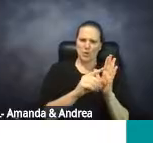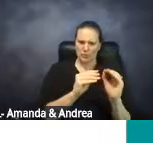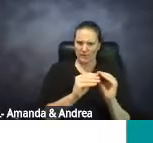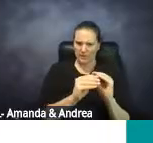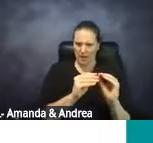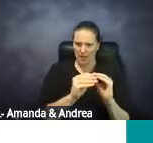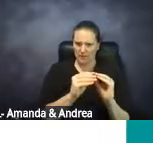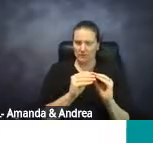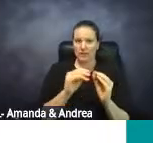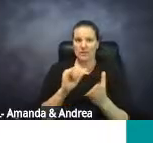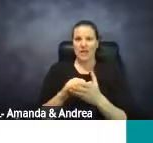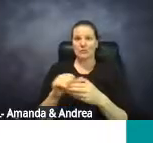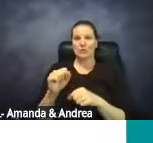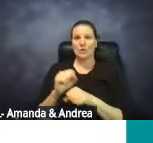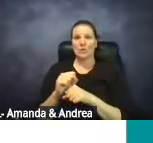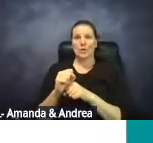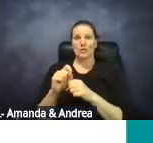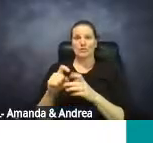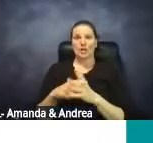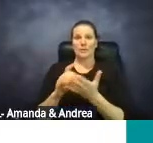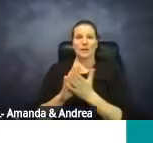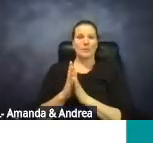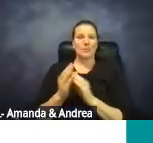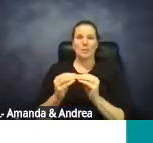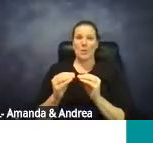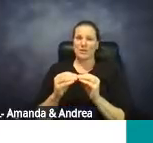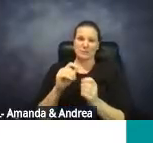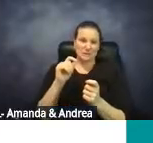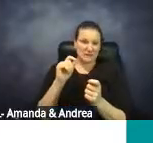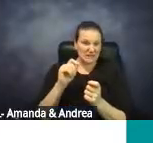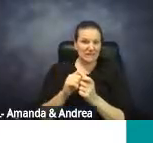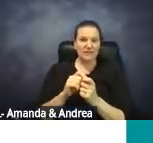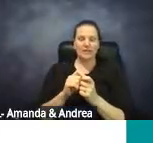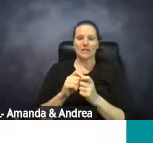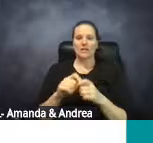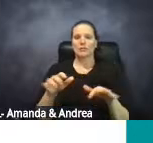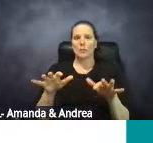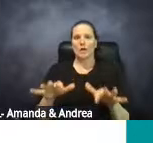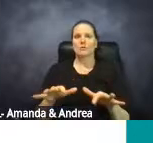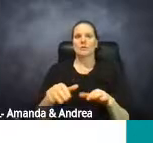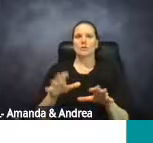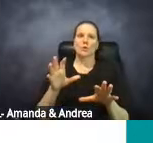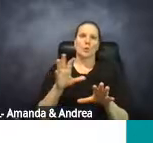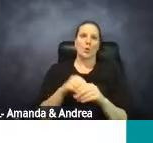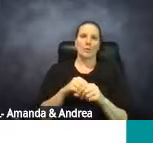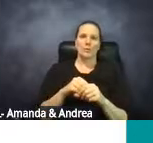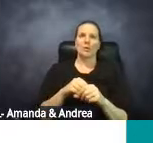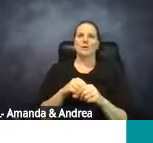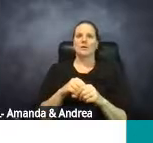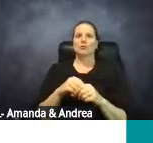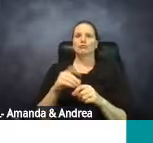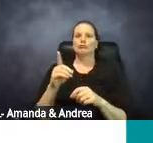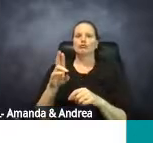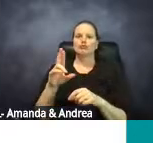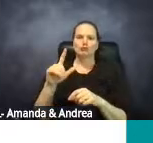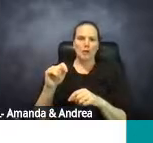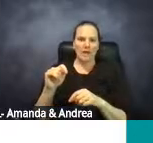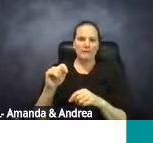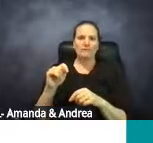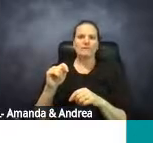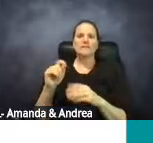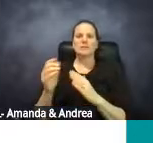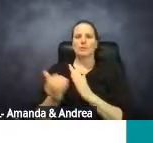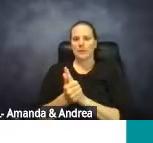when the work really started to become much more specific and grounded. And so incorporating the findings from the draft supplemental environmental impact